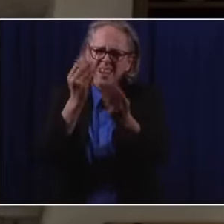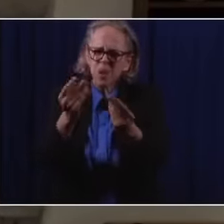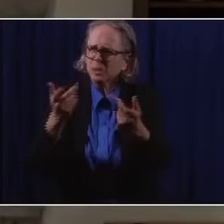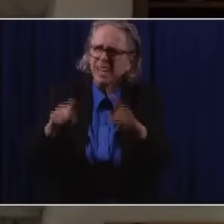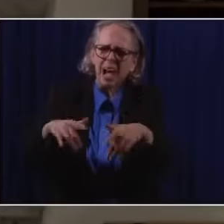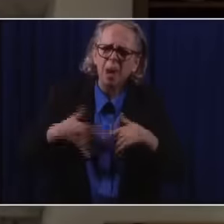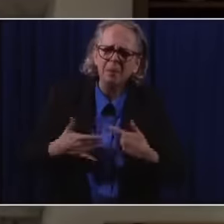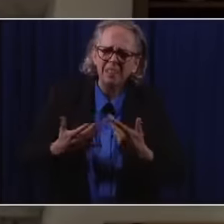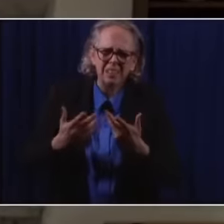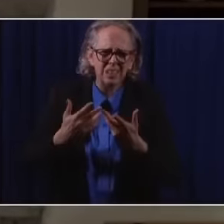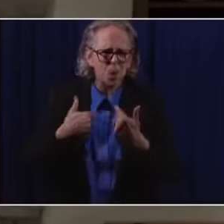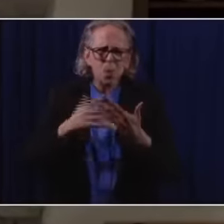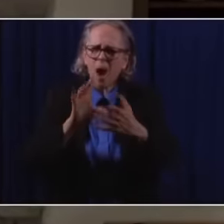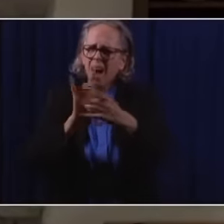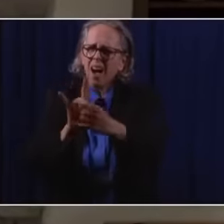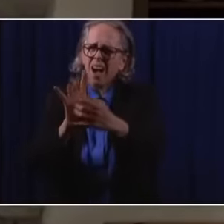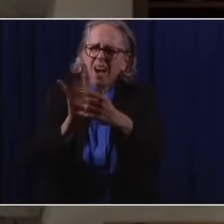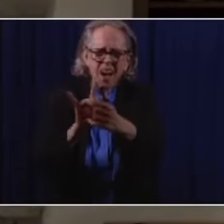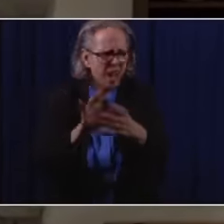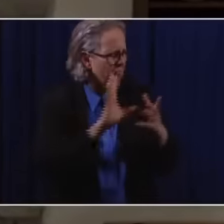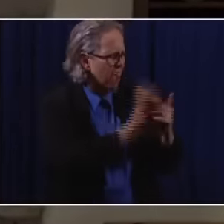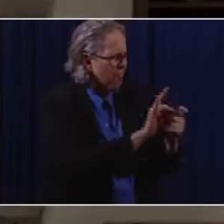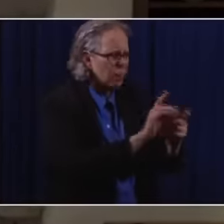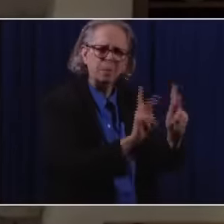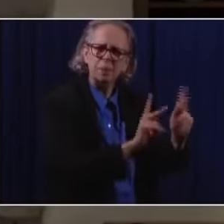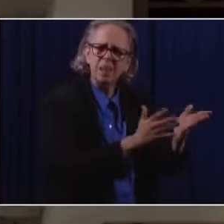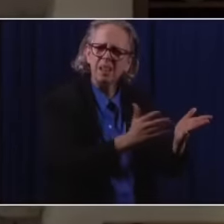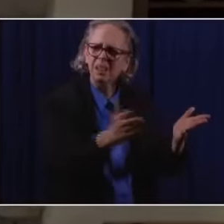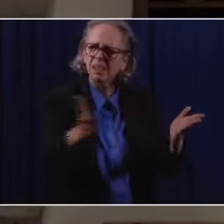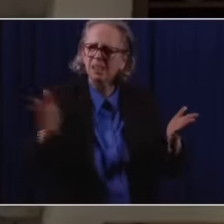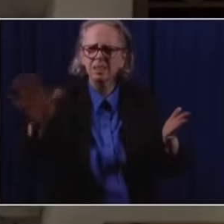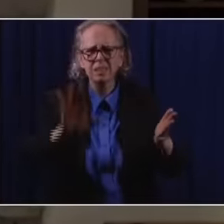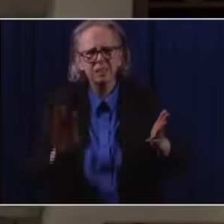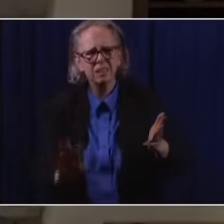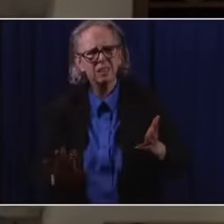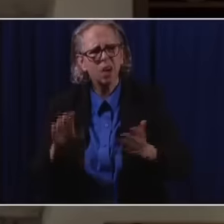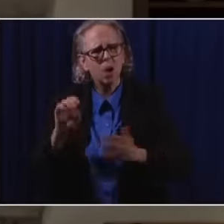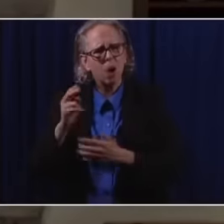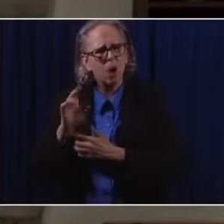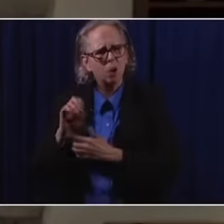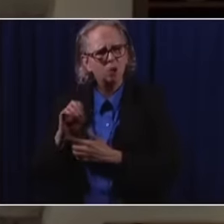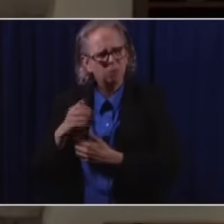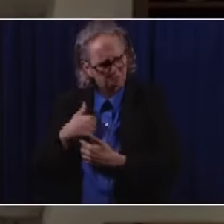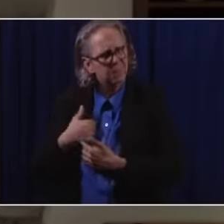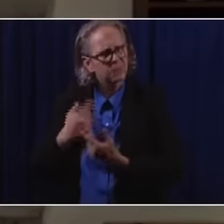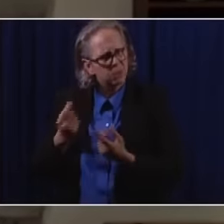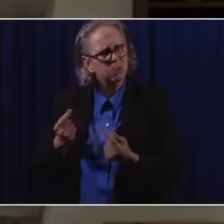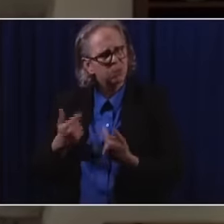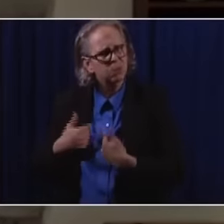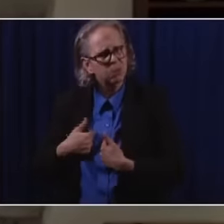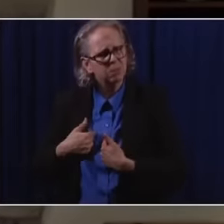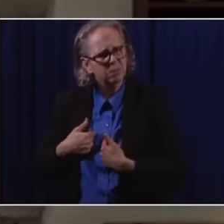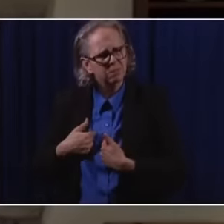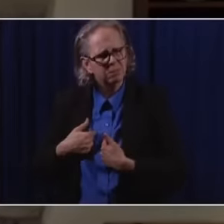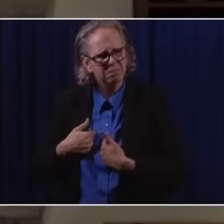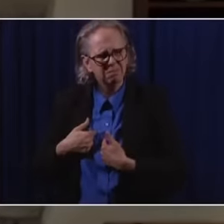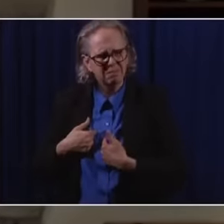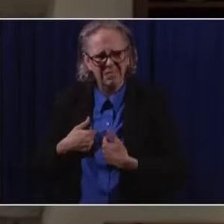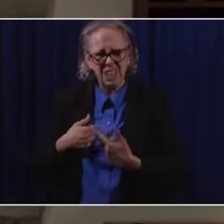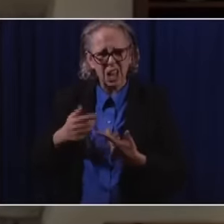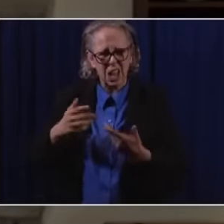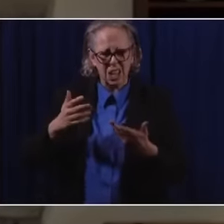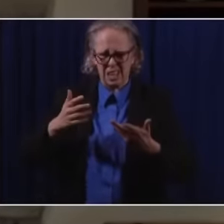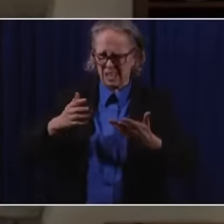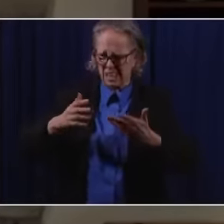But what we're seeing is most of the spread is coming from